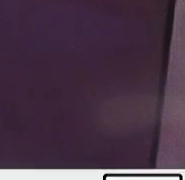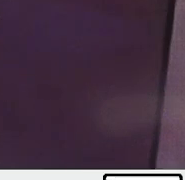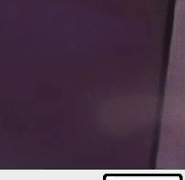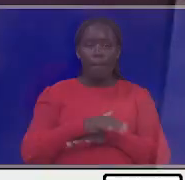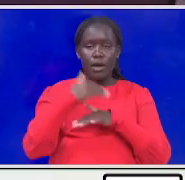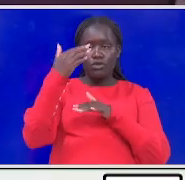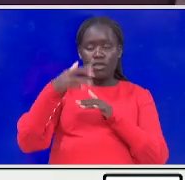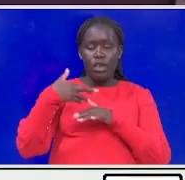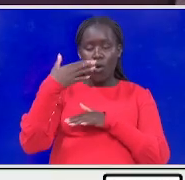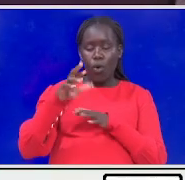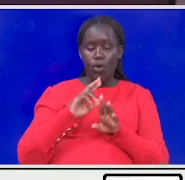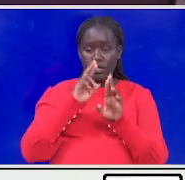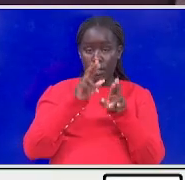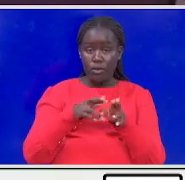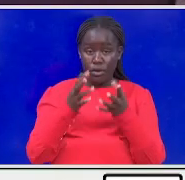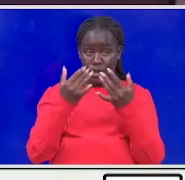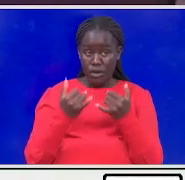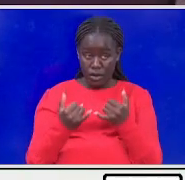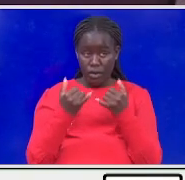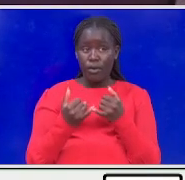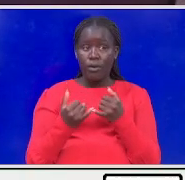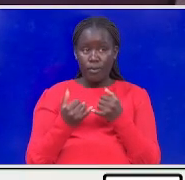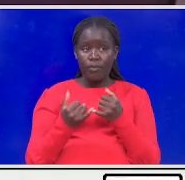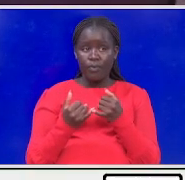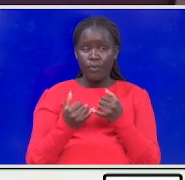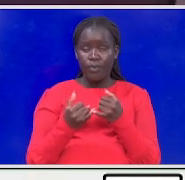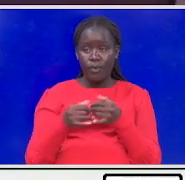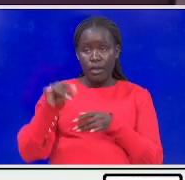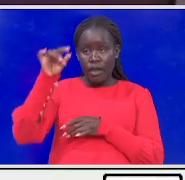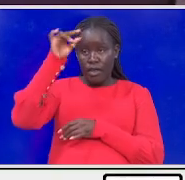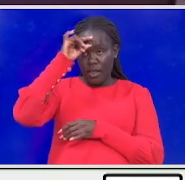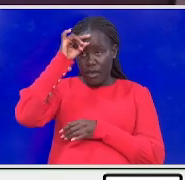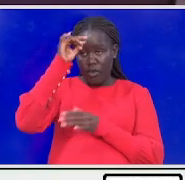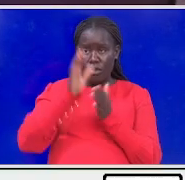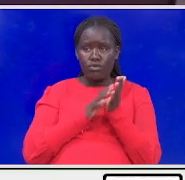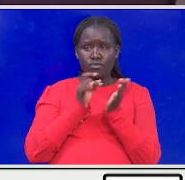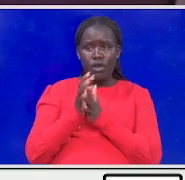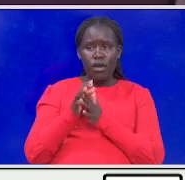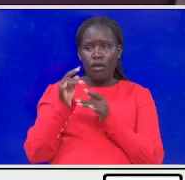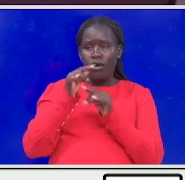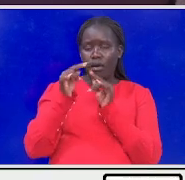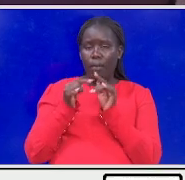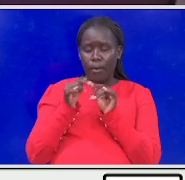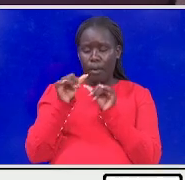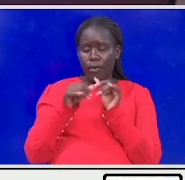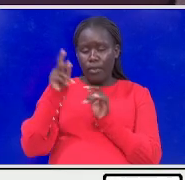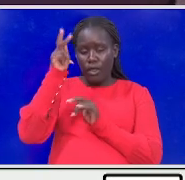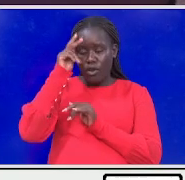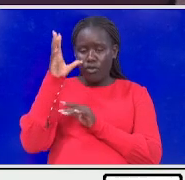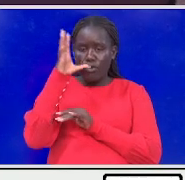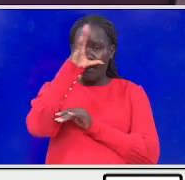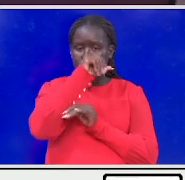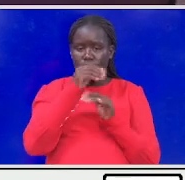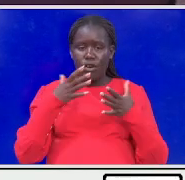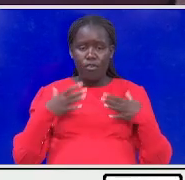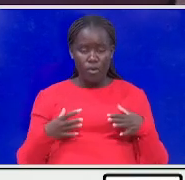Daily report. Now, human rights groups have slammed the government over its conduct and knowledge of the whereabouts of the scores of